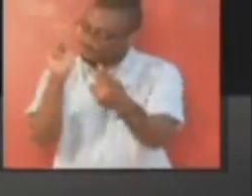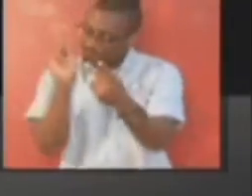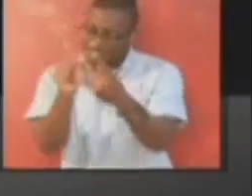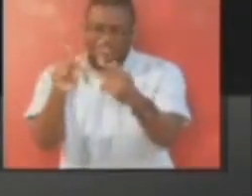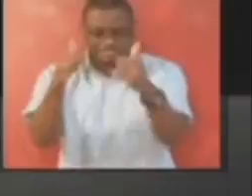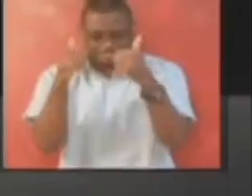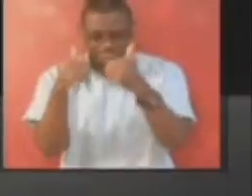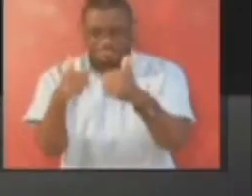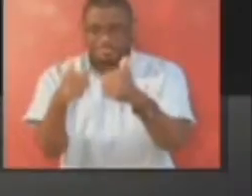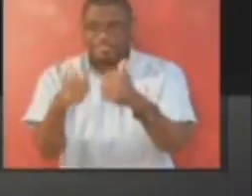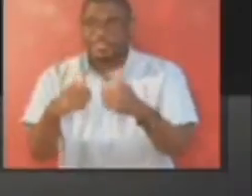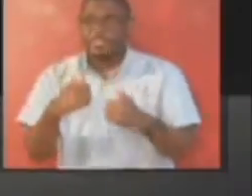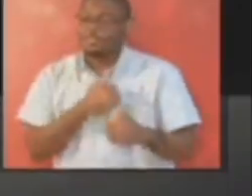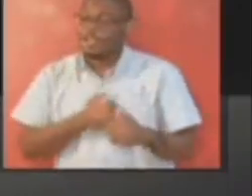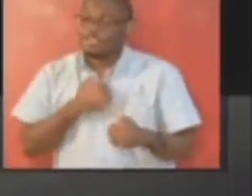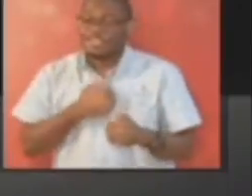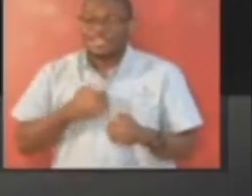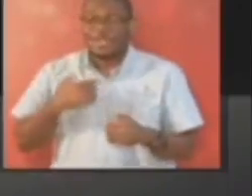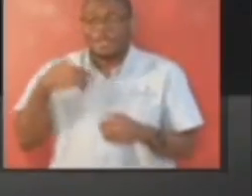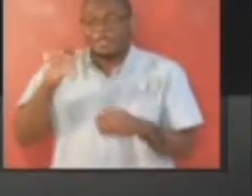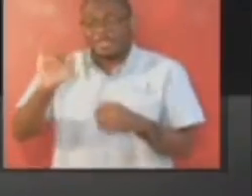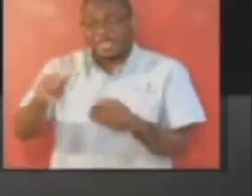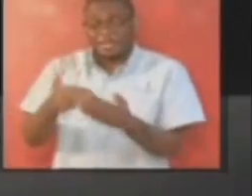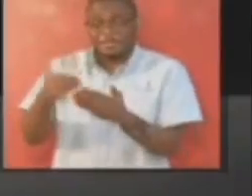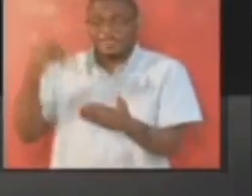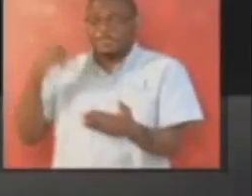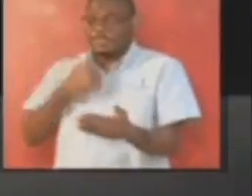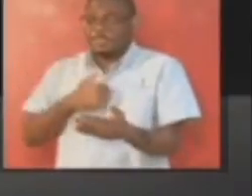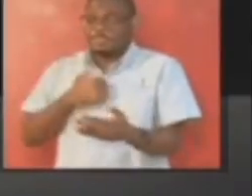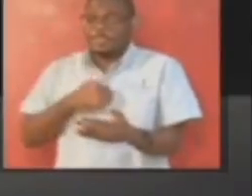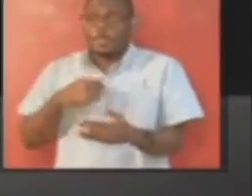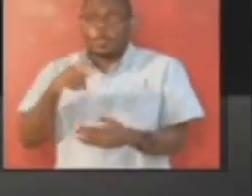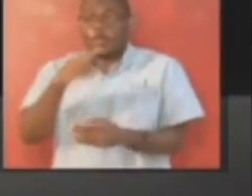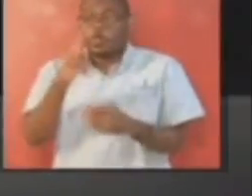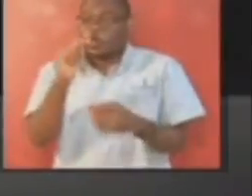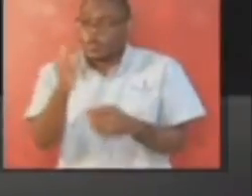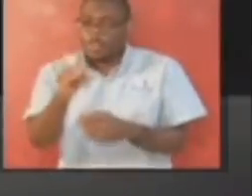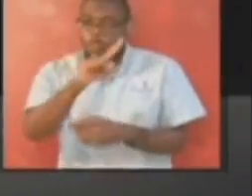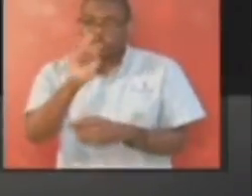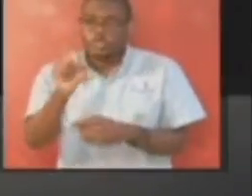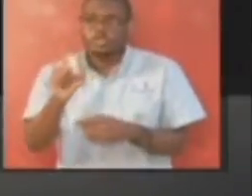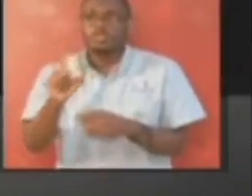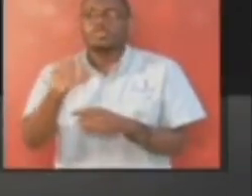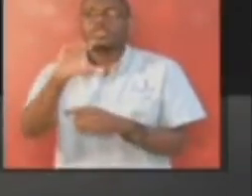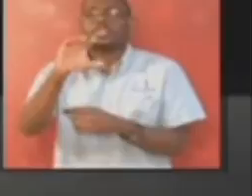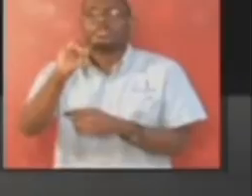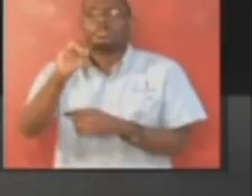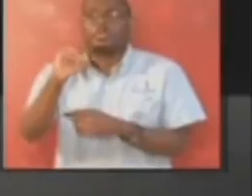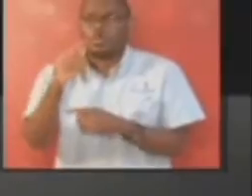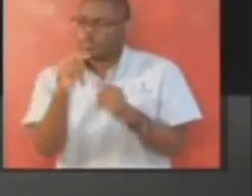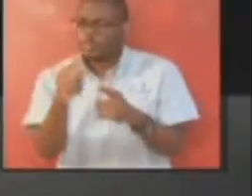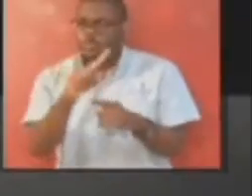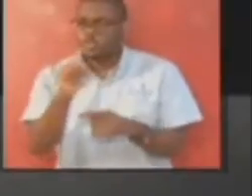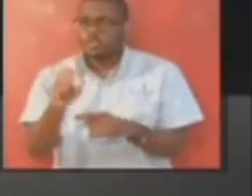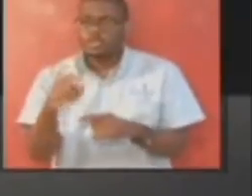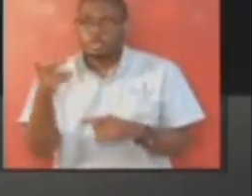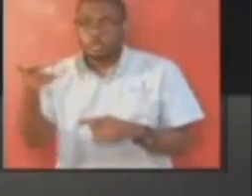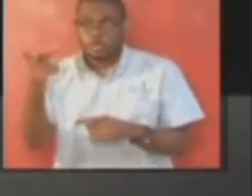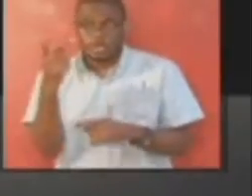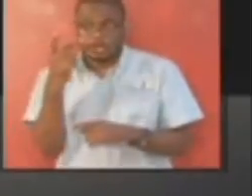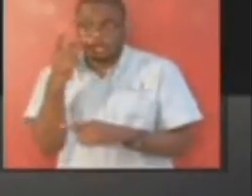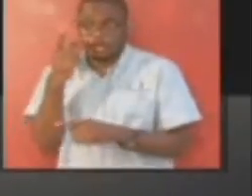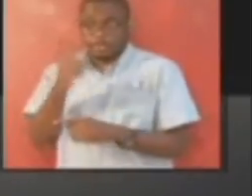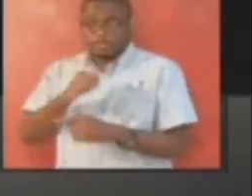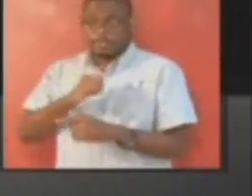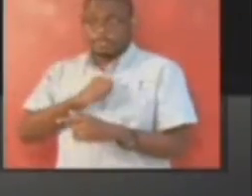Sorry about that before. So I have two quick questions, one for the CMO. CMO, I would have observed personally for myself, I passed by the